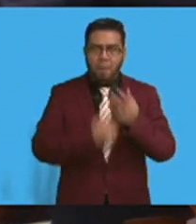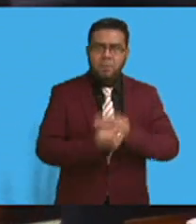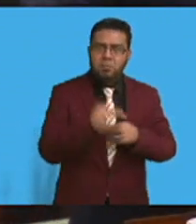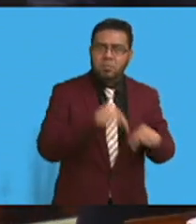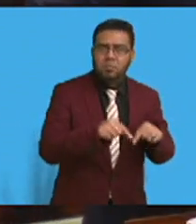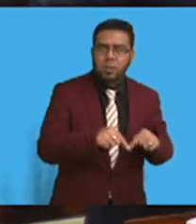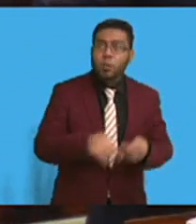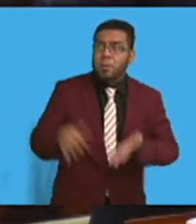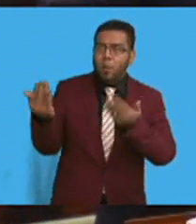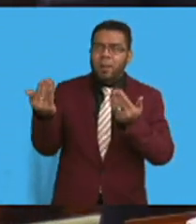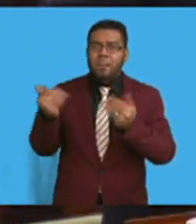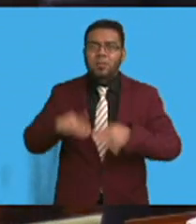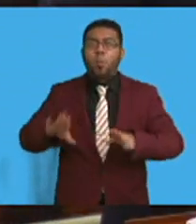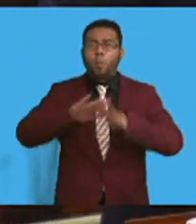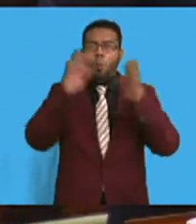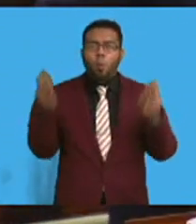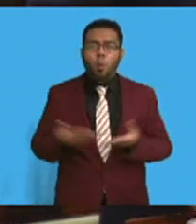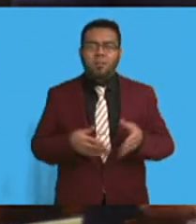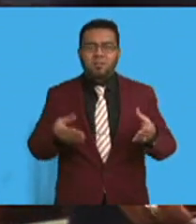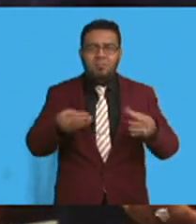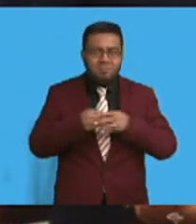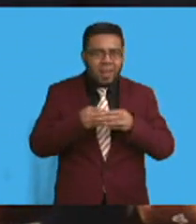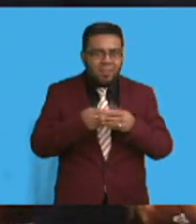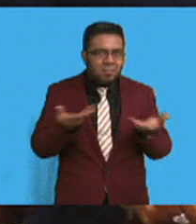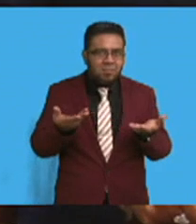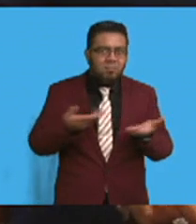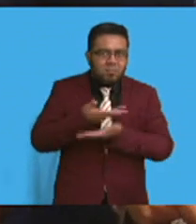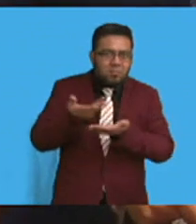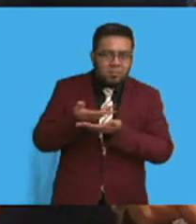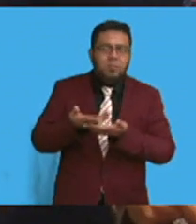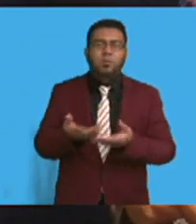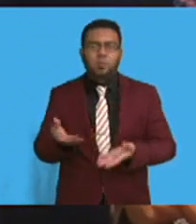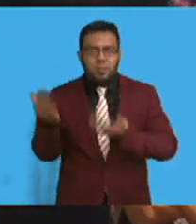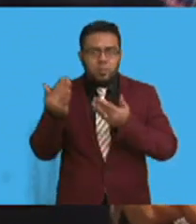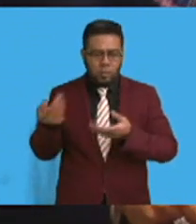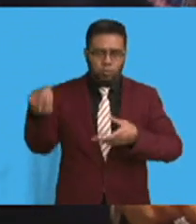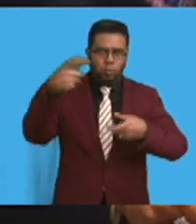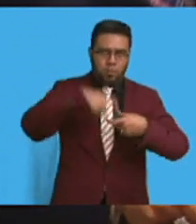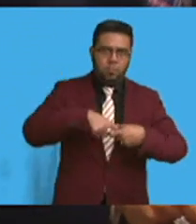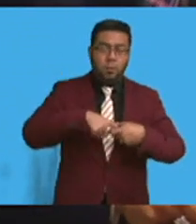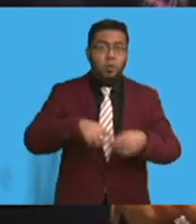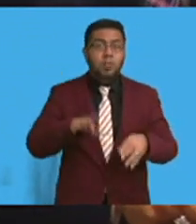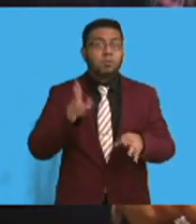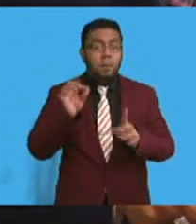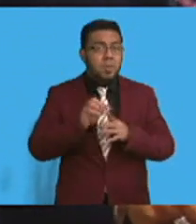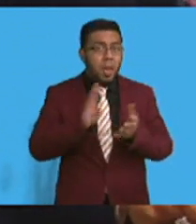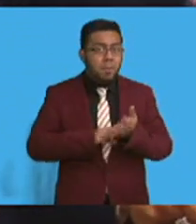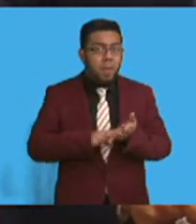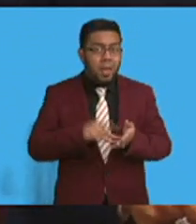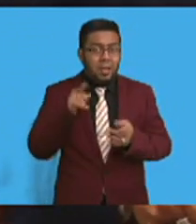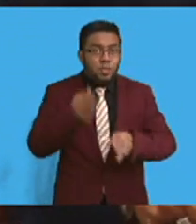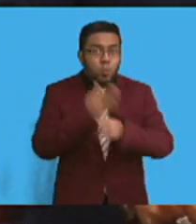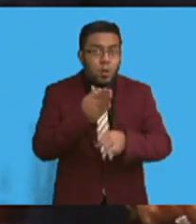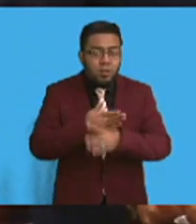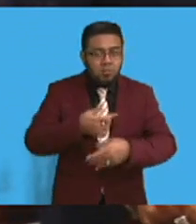Exchange Congress to Fiji in 2020. Because of our Honourable Prime Minister, Madam Speaker, and his efforts, we are in a strong position to